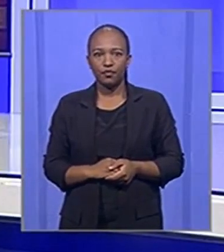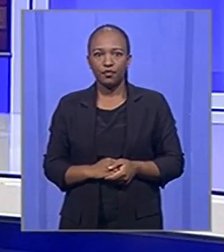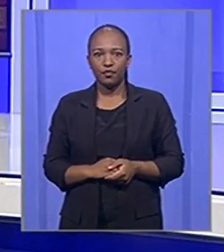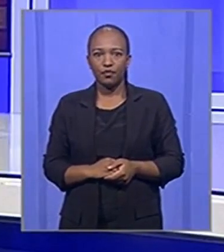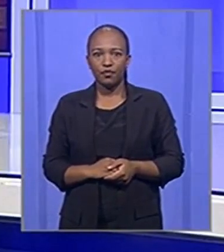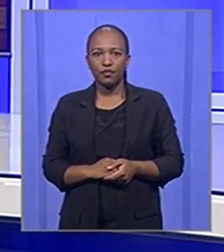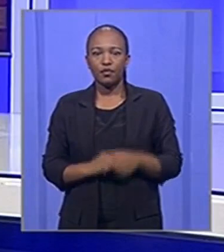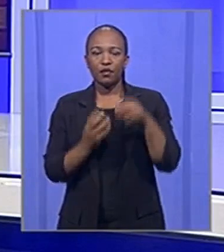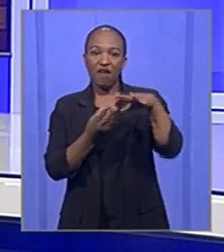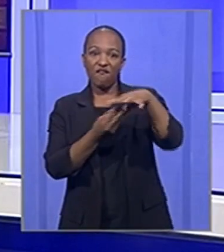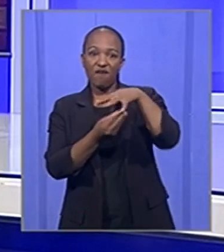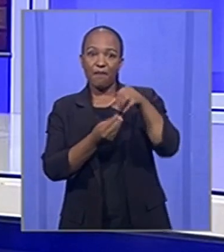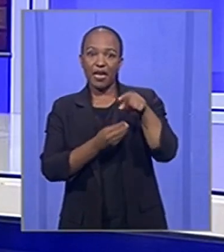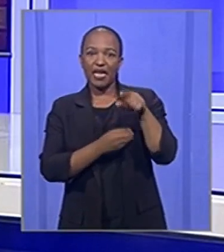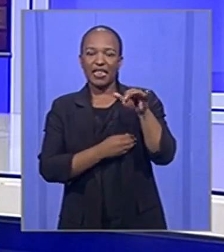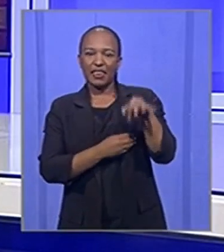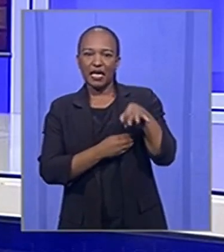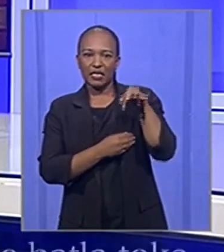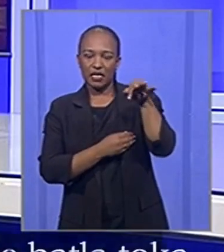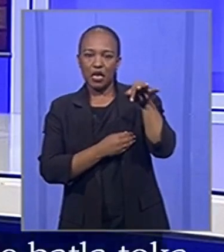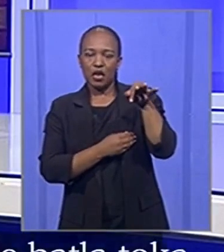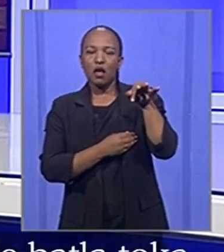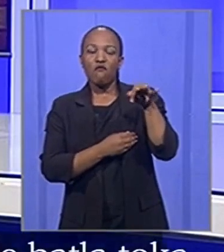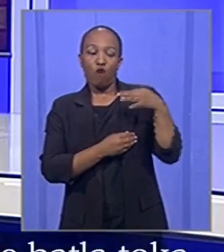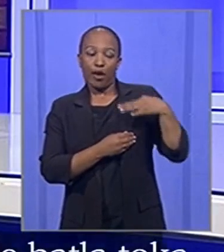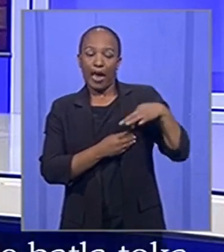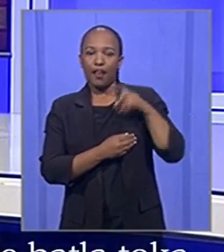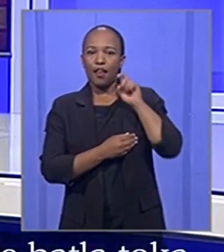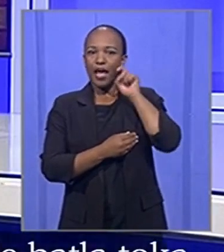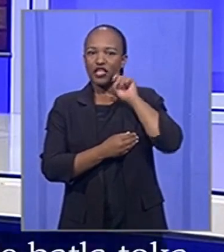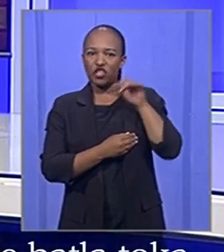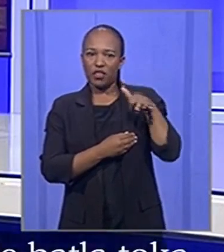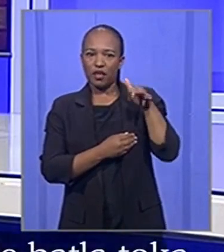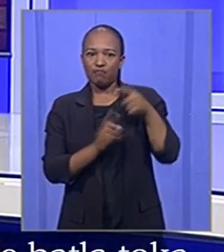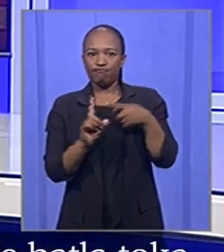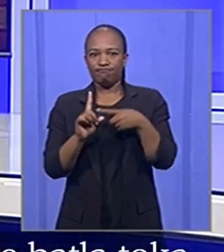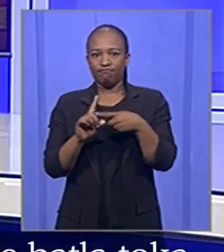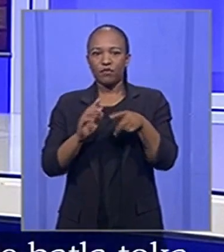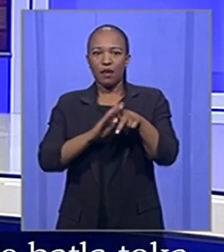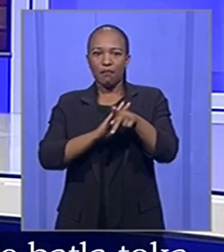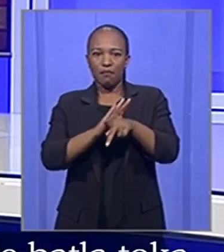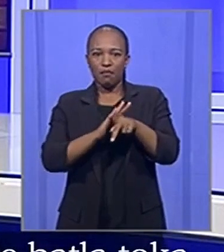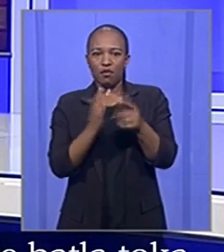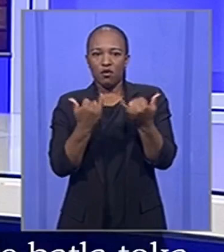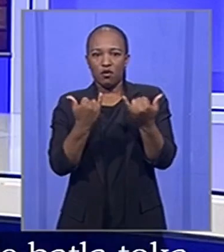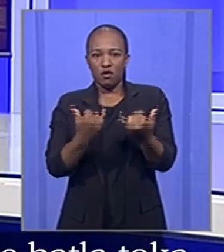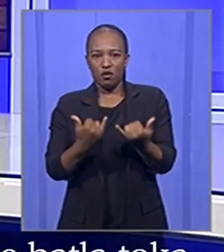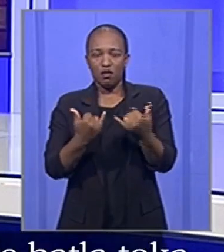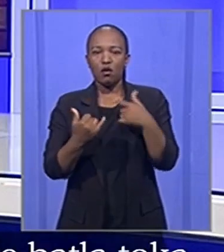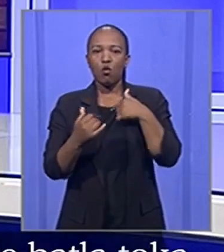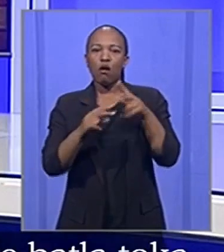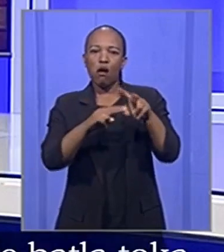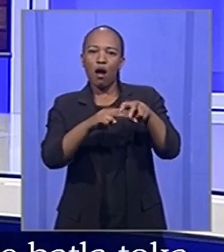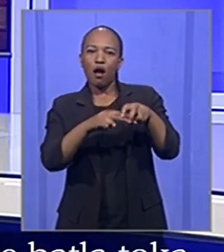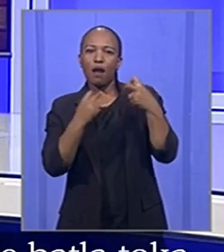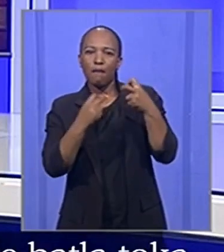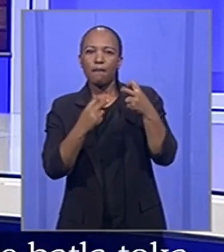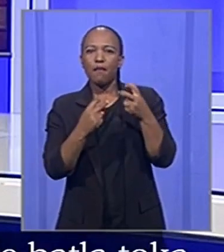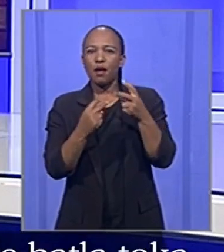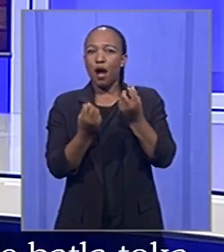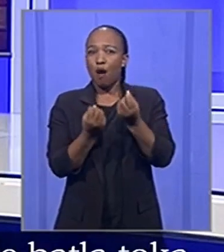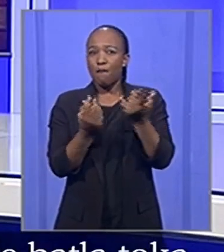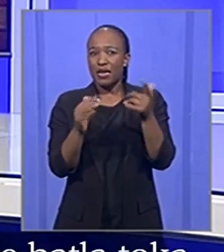Balelapa la ngwanana ya dilemo tse 13 wa primary ewa ho tlalehwang ha bitilwe ke bashanyana ba